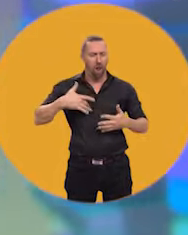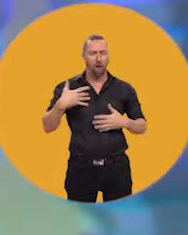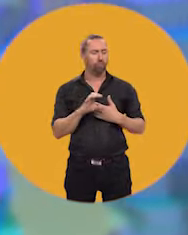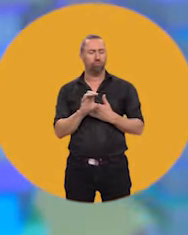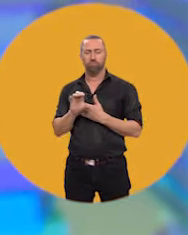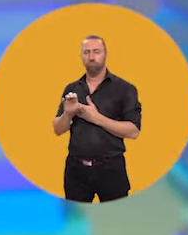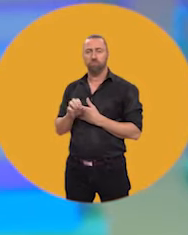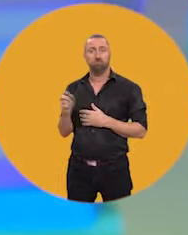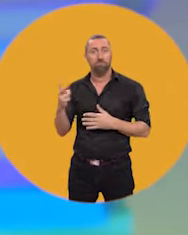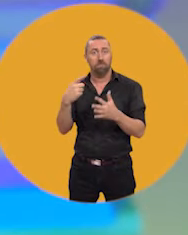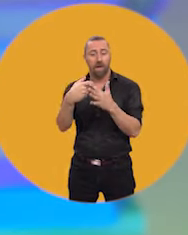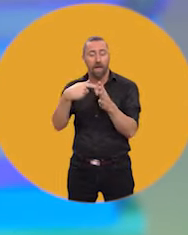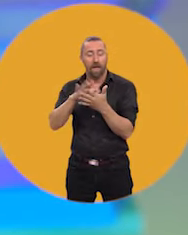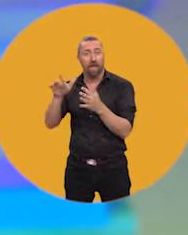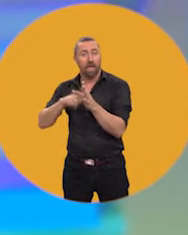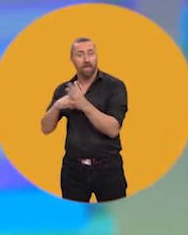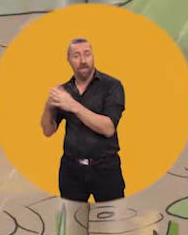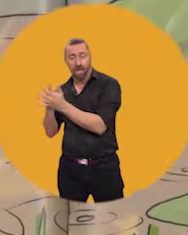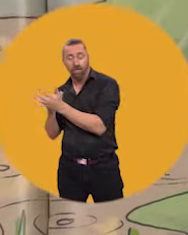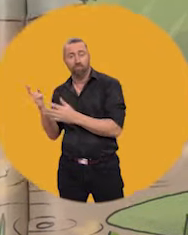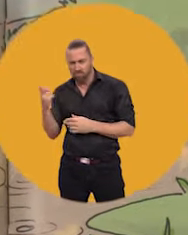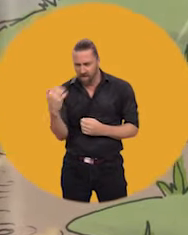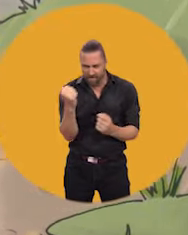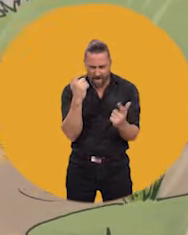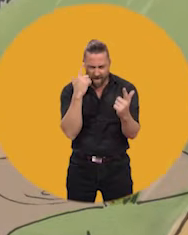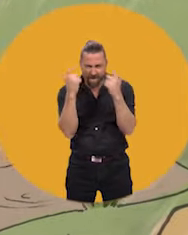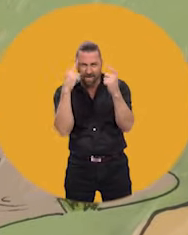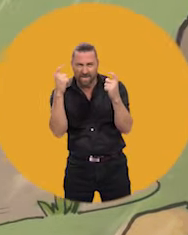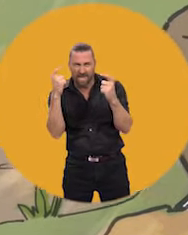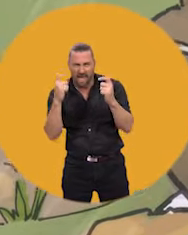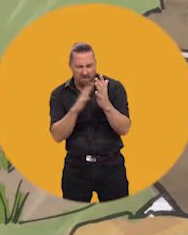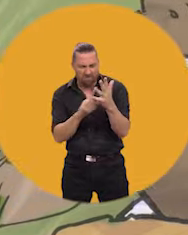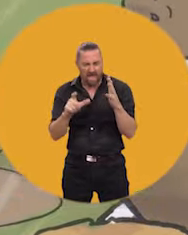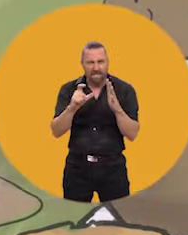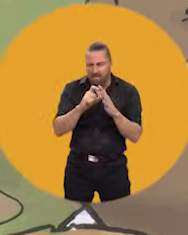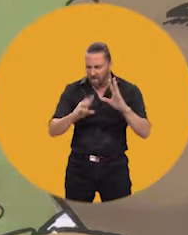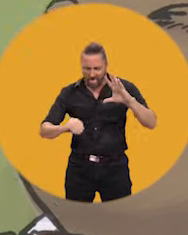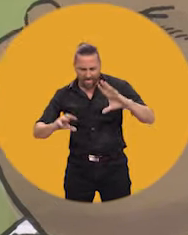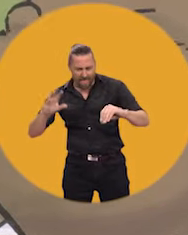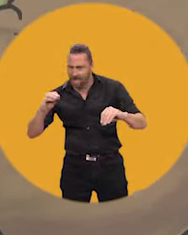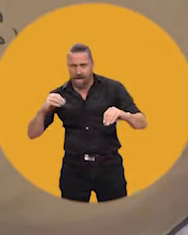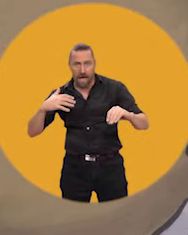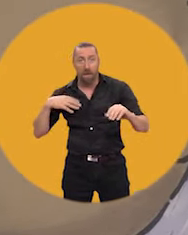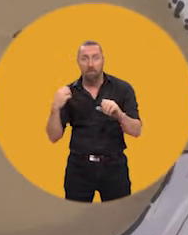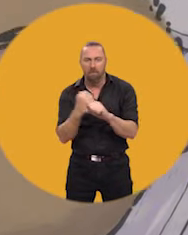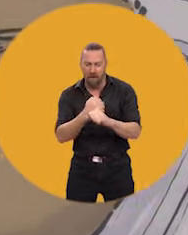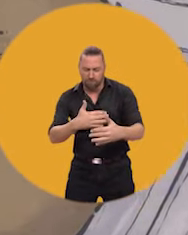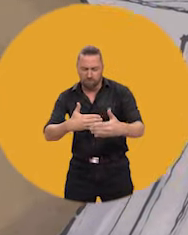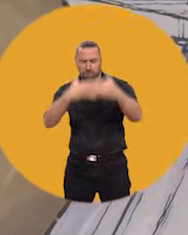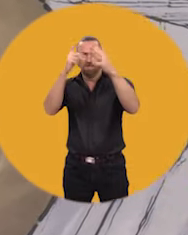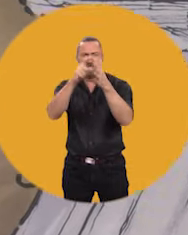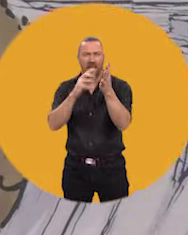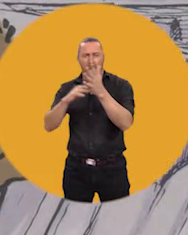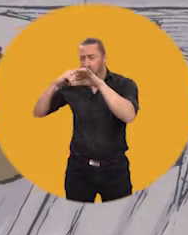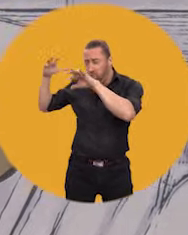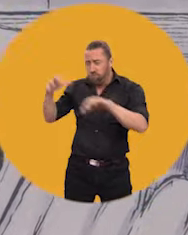Young engineers, good friends Kathy and Cam, had muddy ideas and were forming a dam. The rain